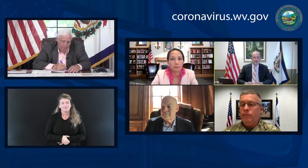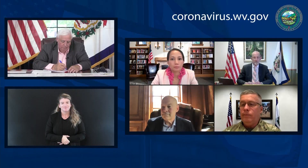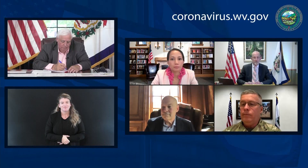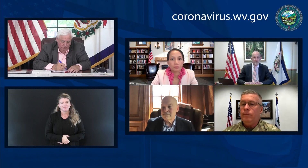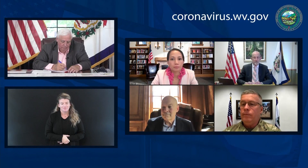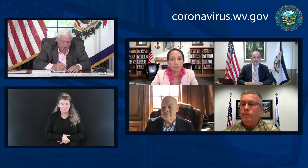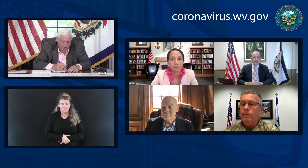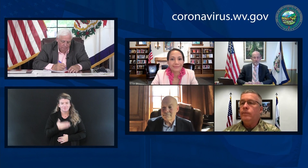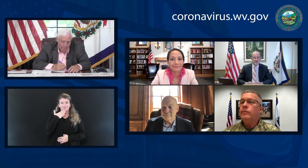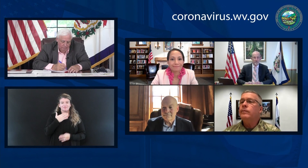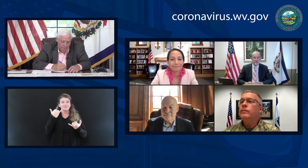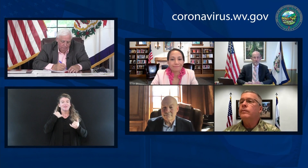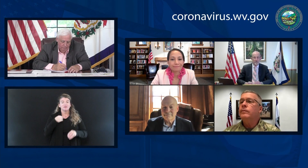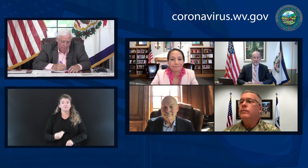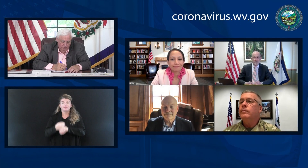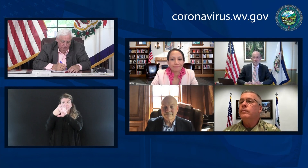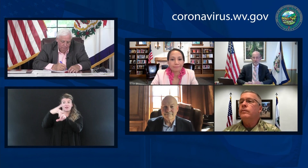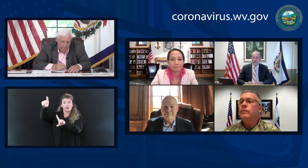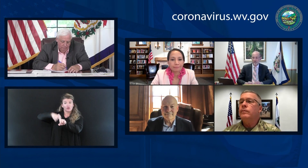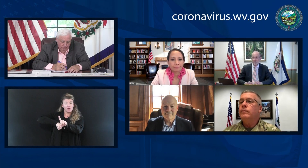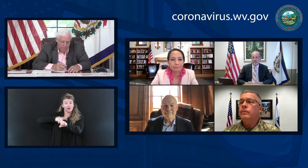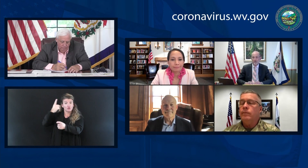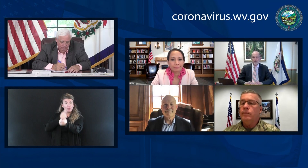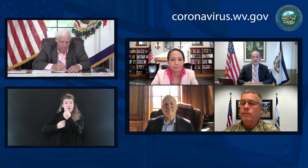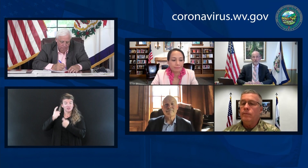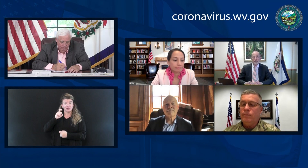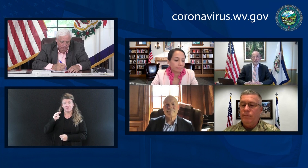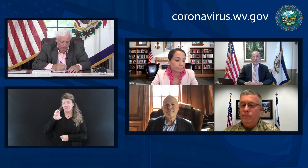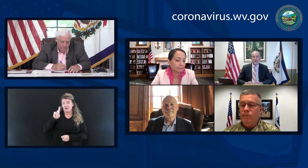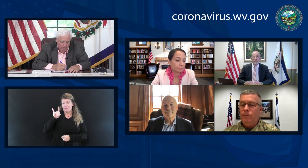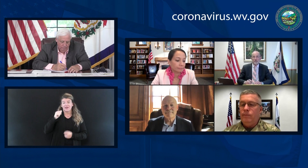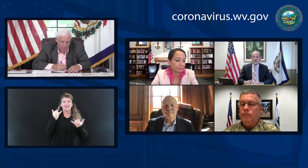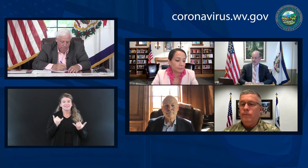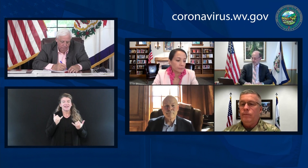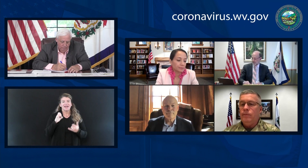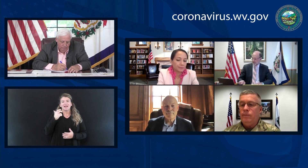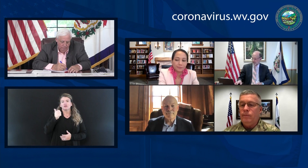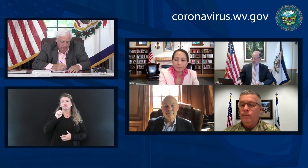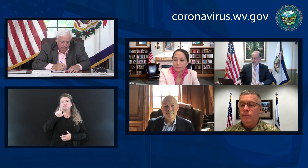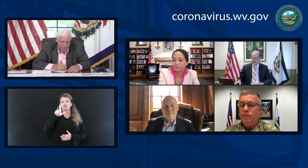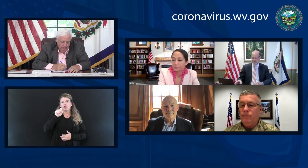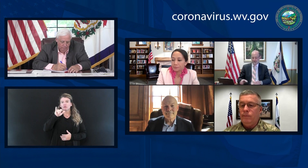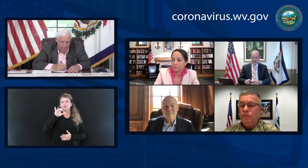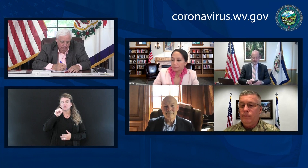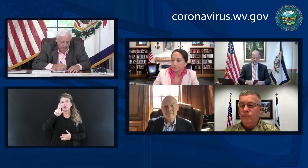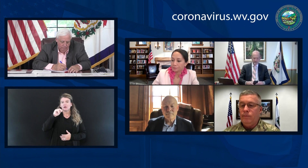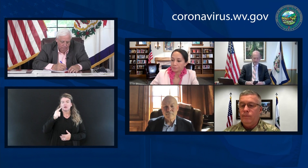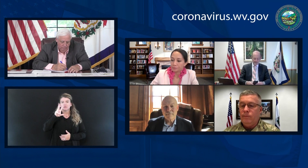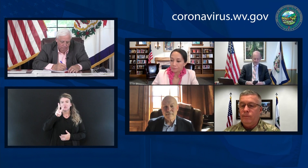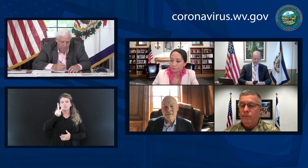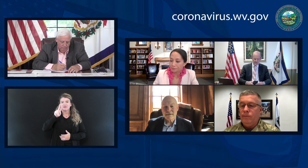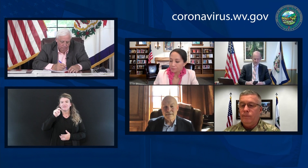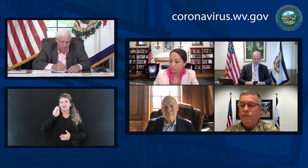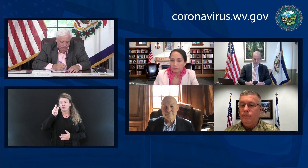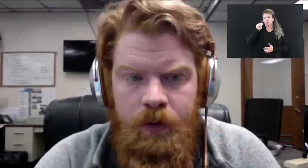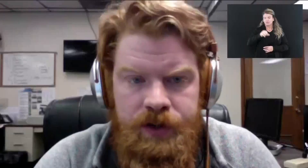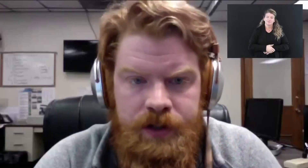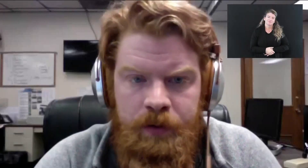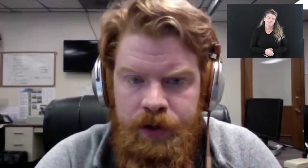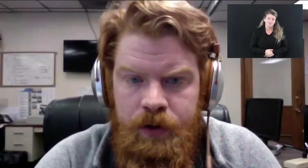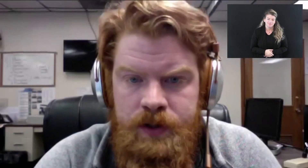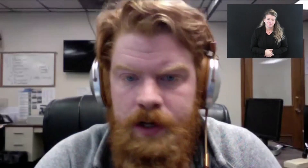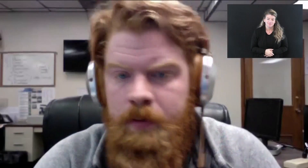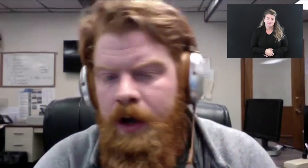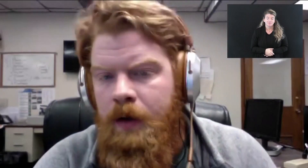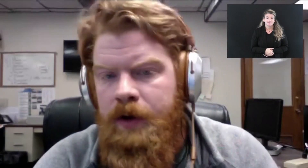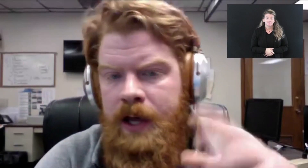thank you, Secretary. We'll now go to questions from members of the media. The first today from Charles Young with WV News. Hi, this is Charles Young with